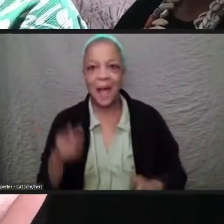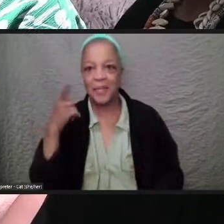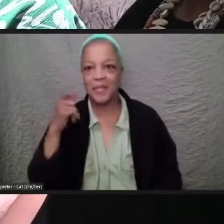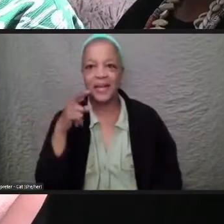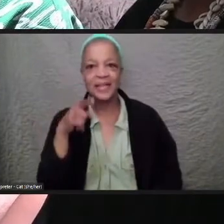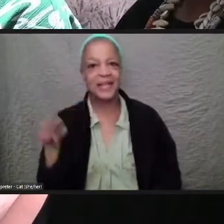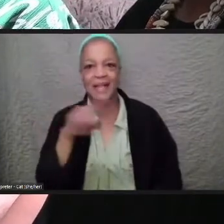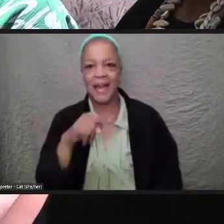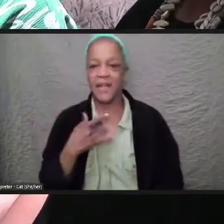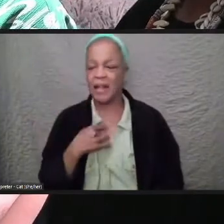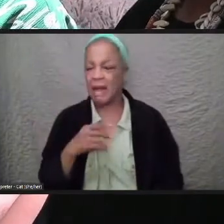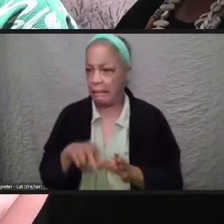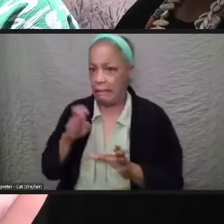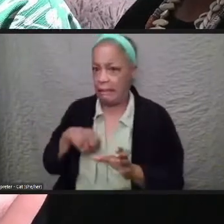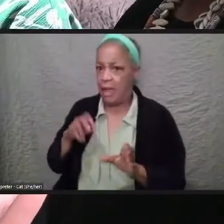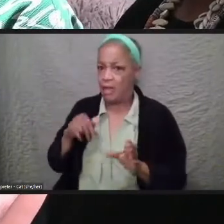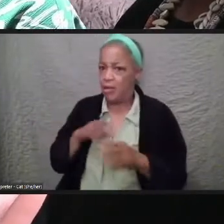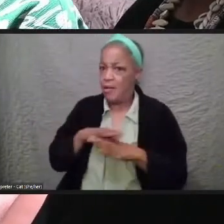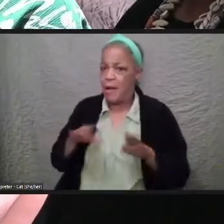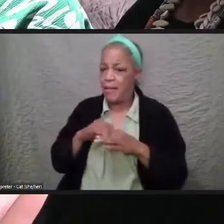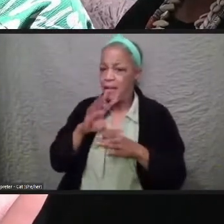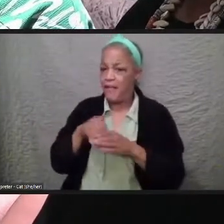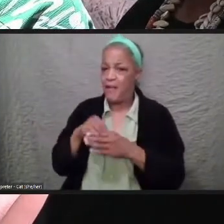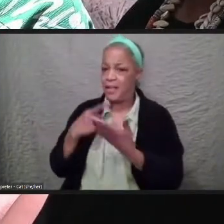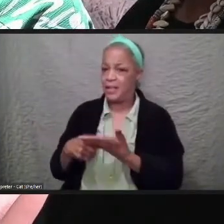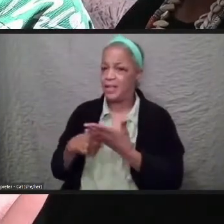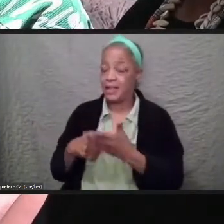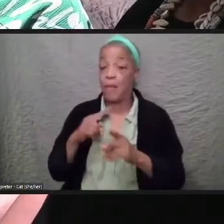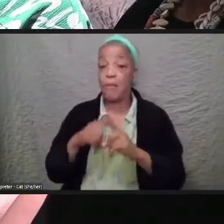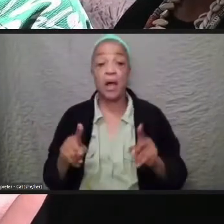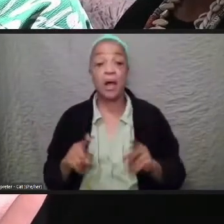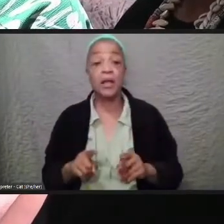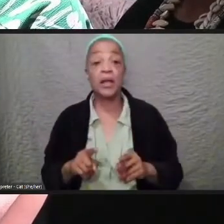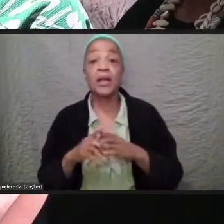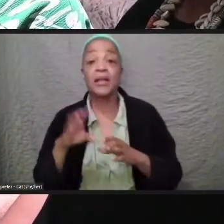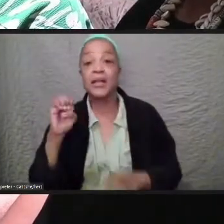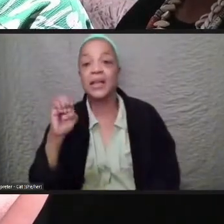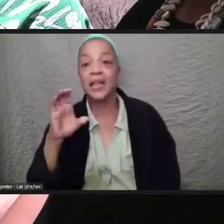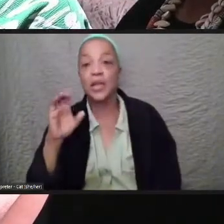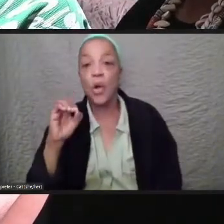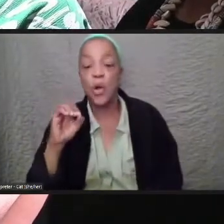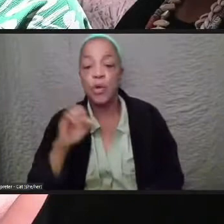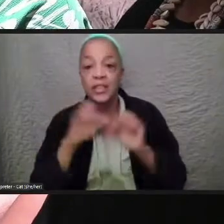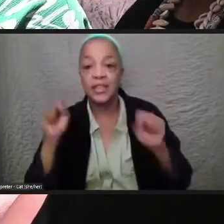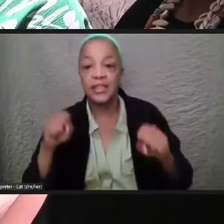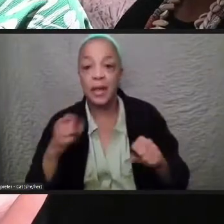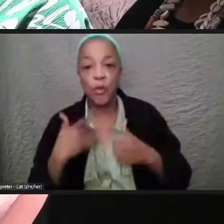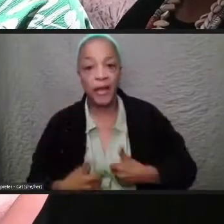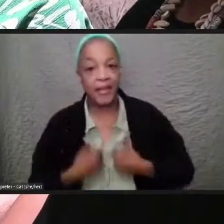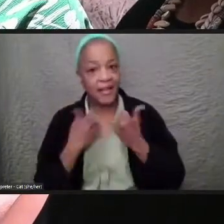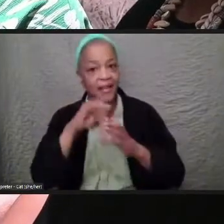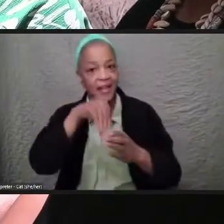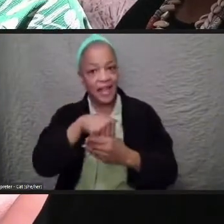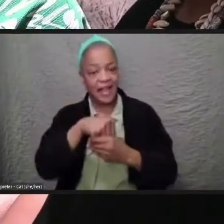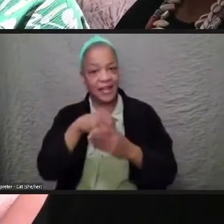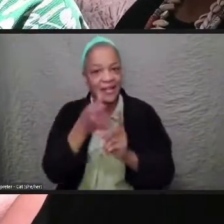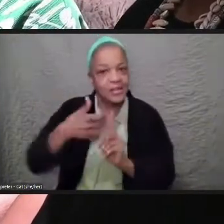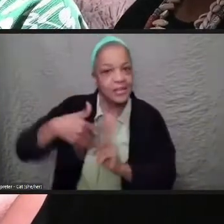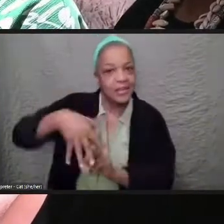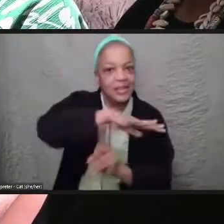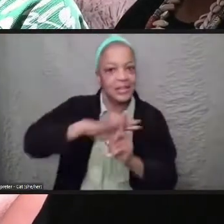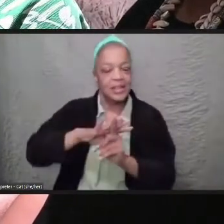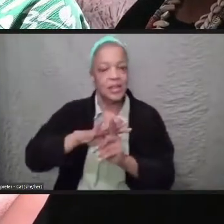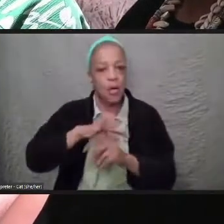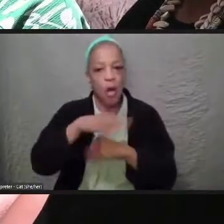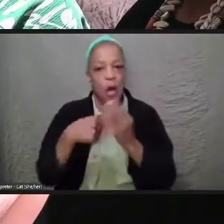they shouldn't be a part of the conversation. When in reality, the ecosystem that we exist in is all components